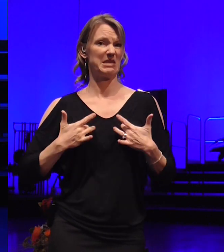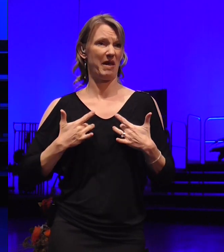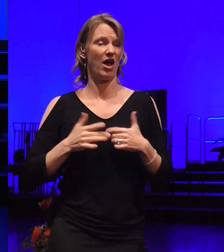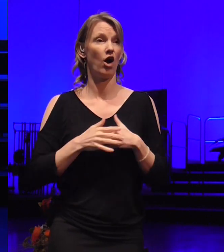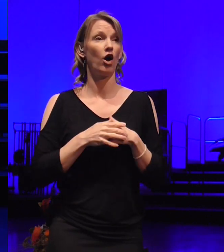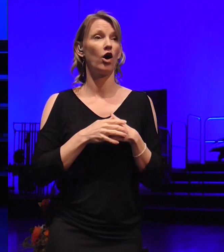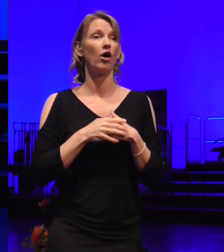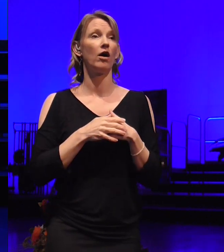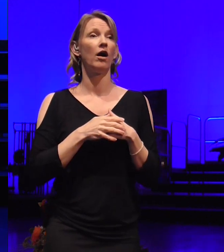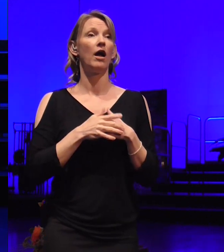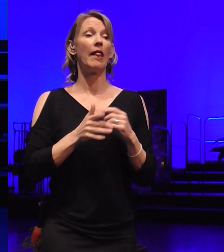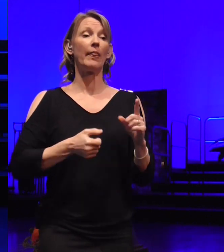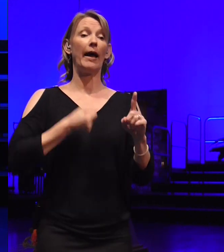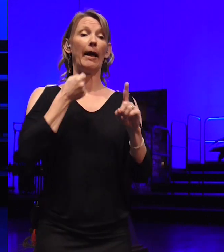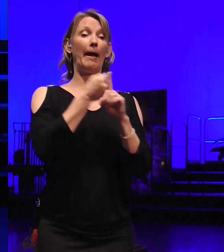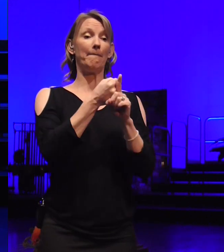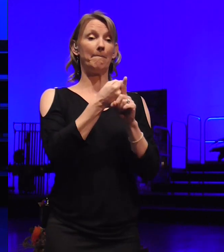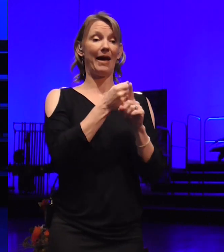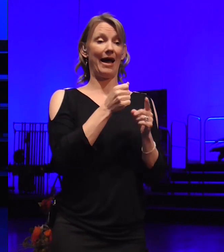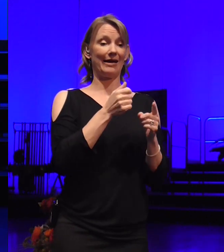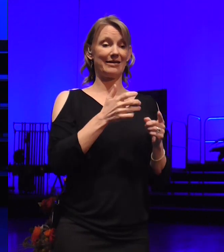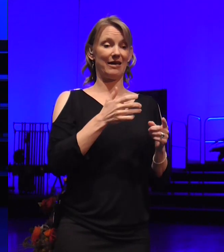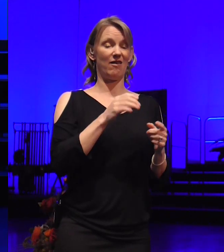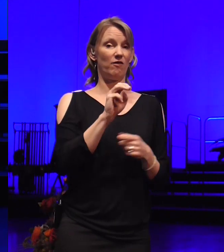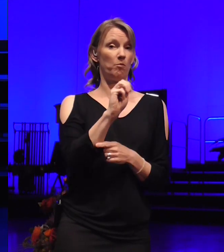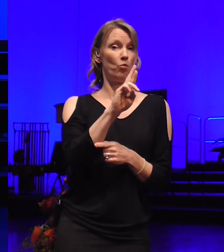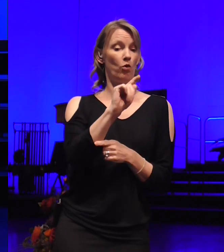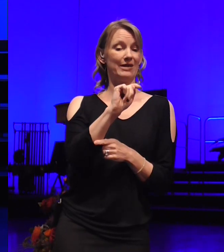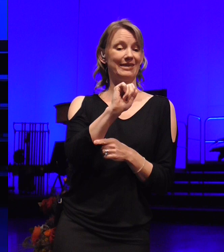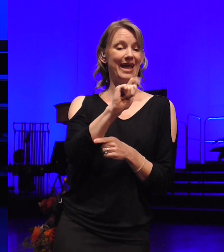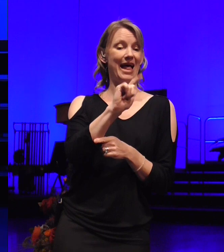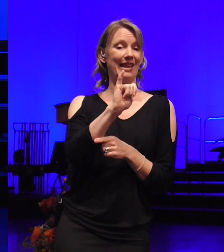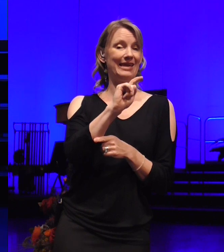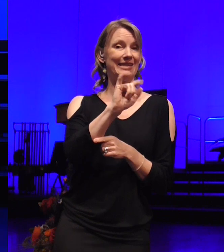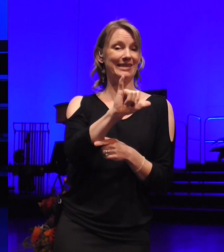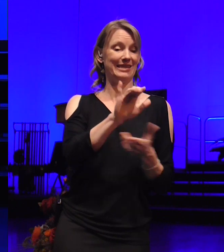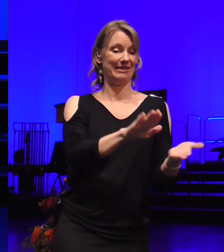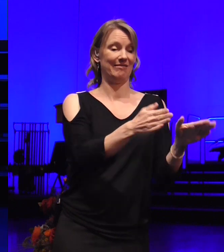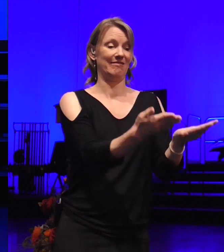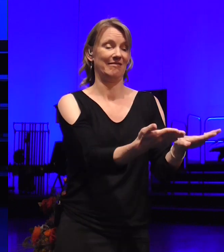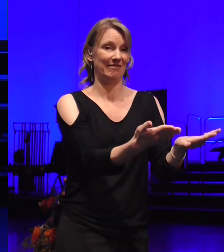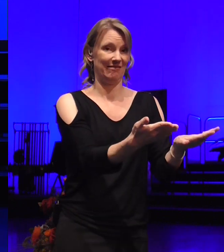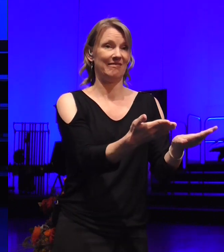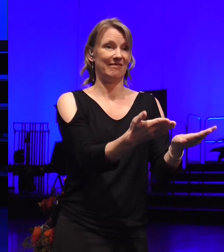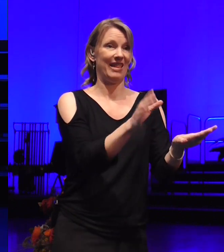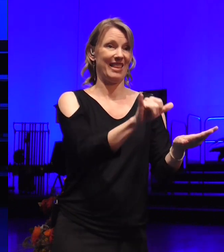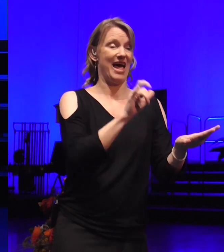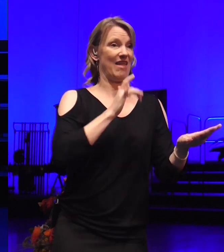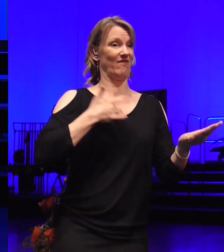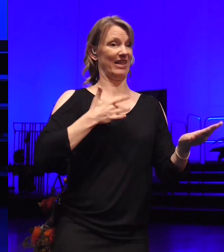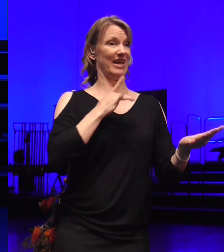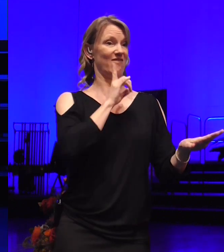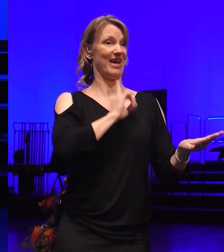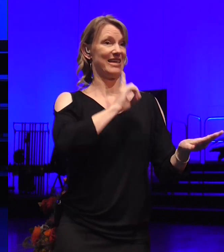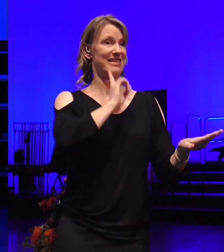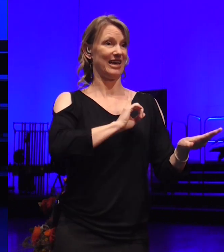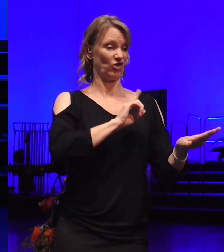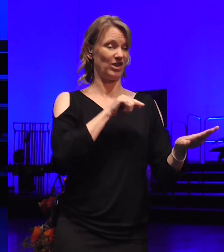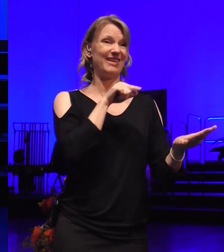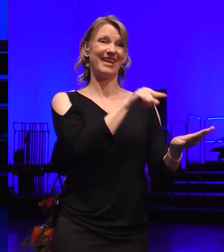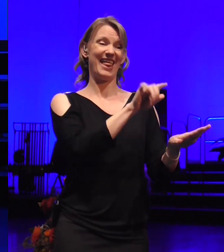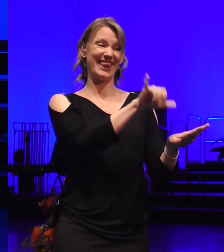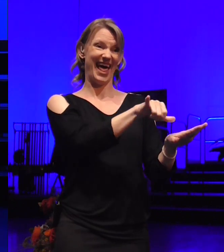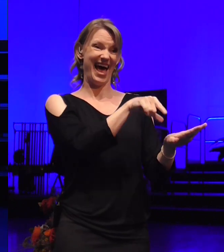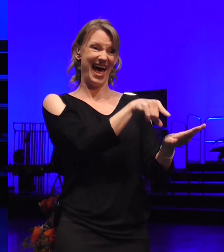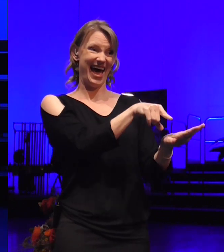the mortality impact of feeling lonely or being isolated is now equal